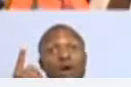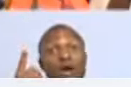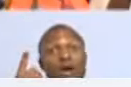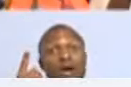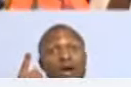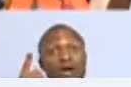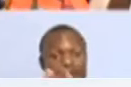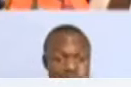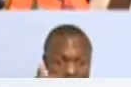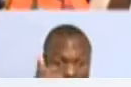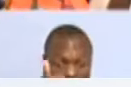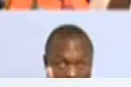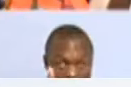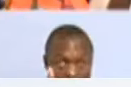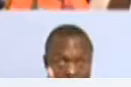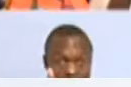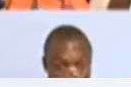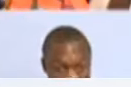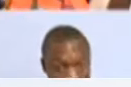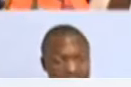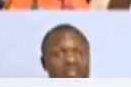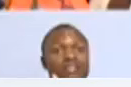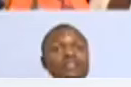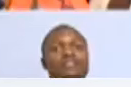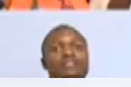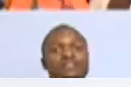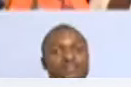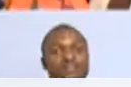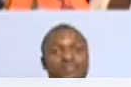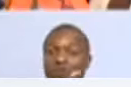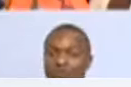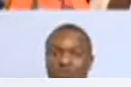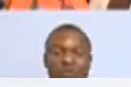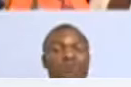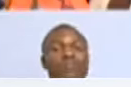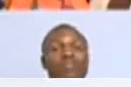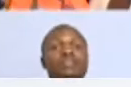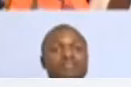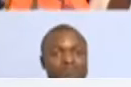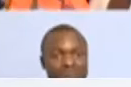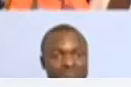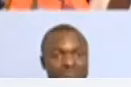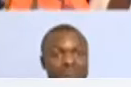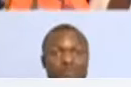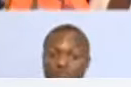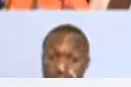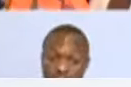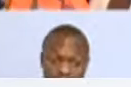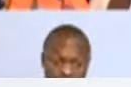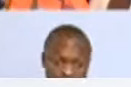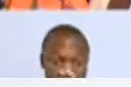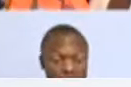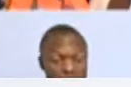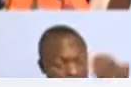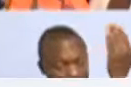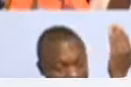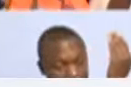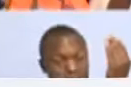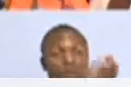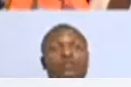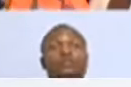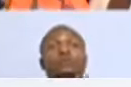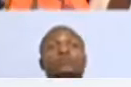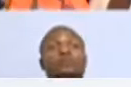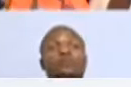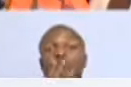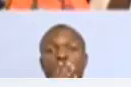leadership in this troika. We call it a troika, where we contributed towards enhancing democracy and